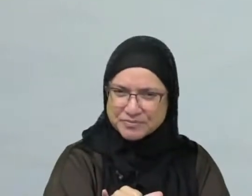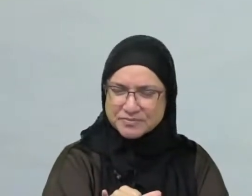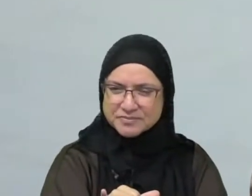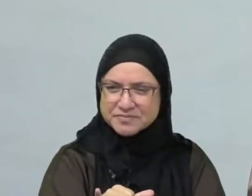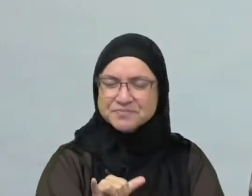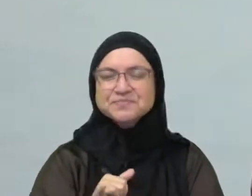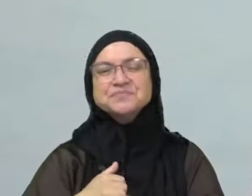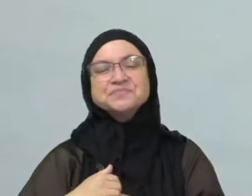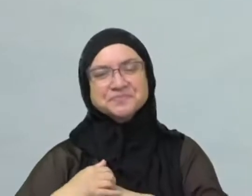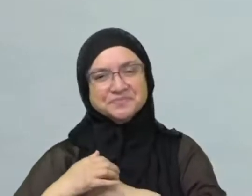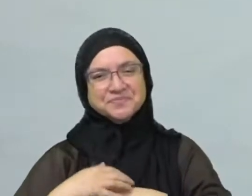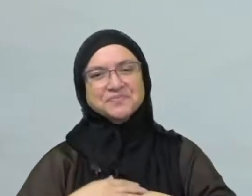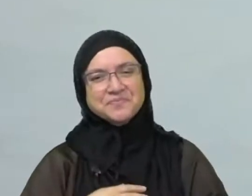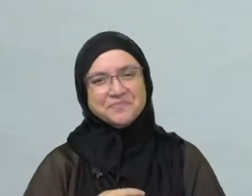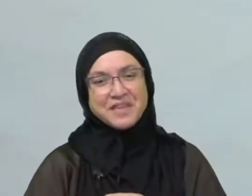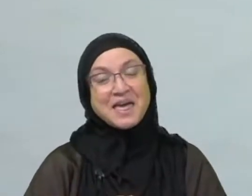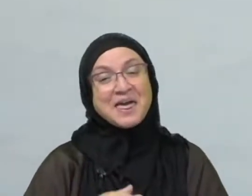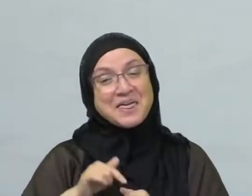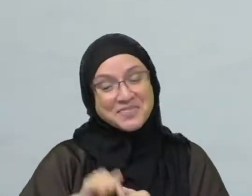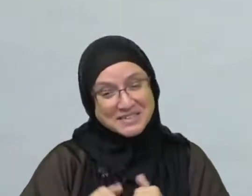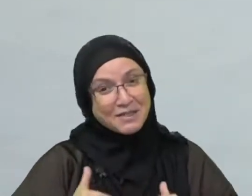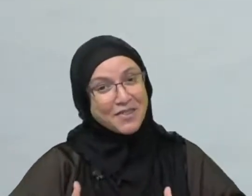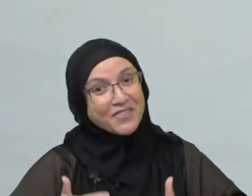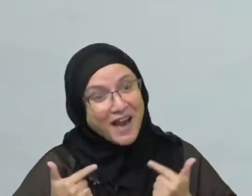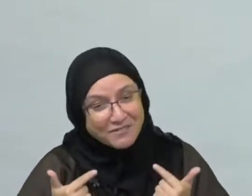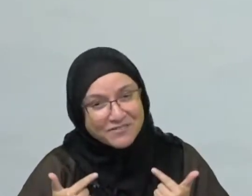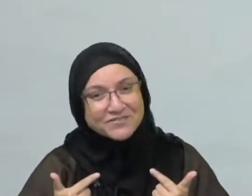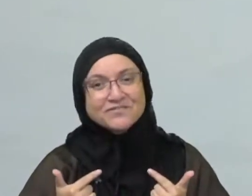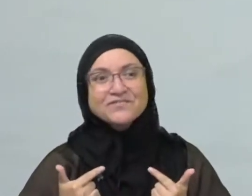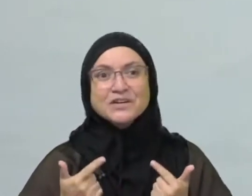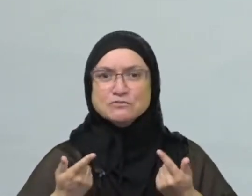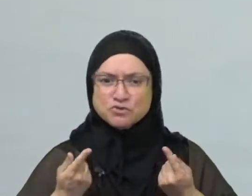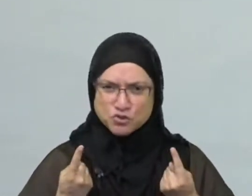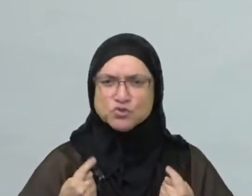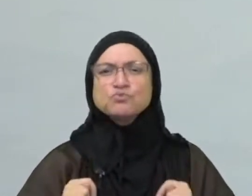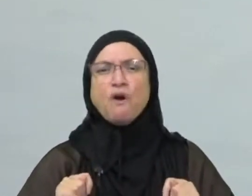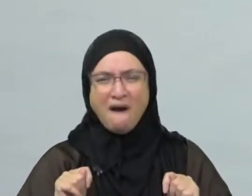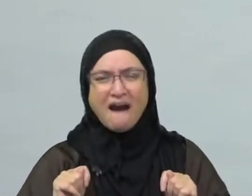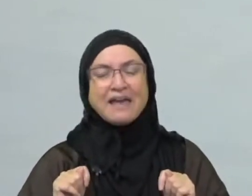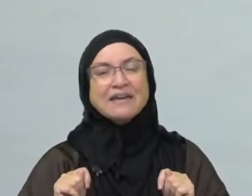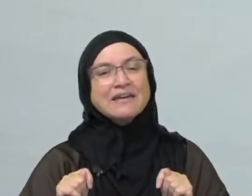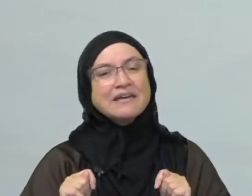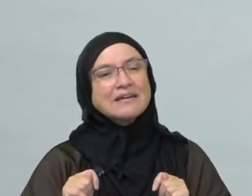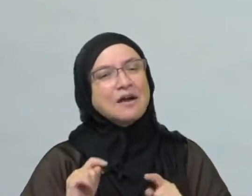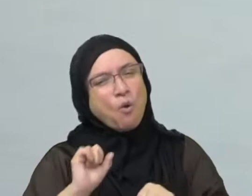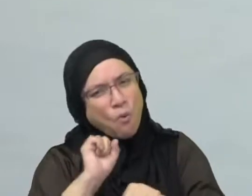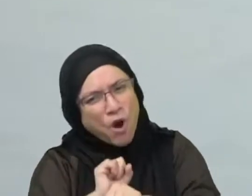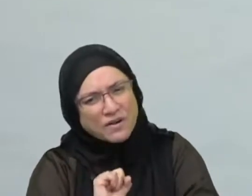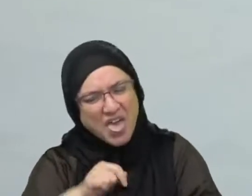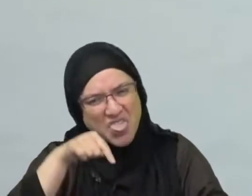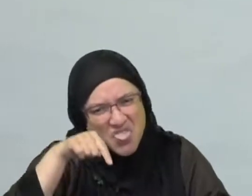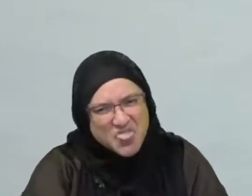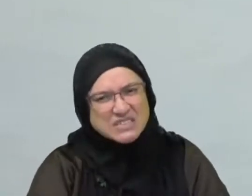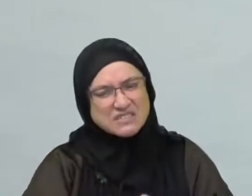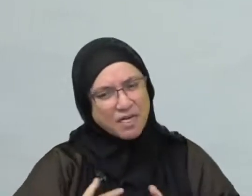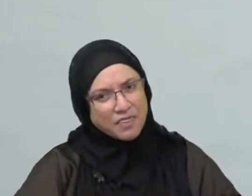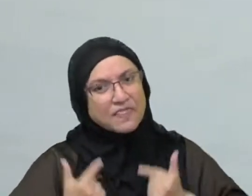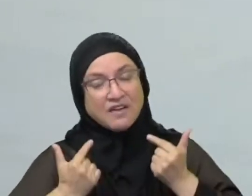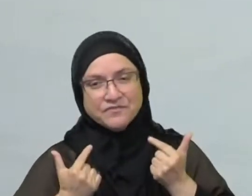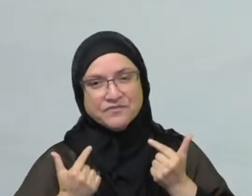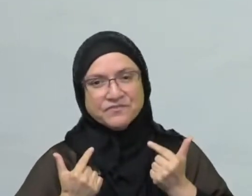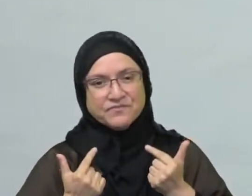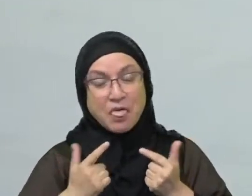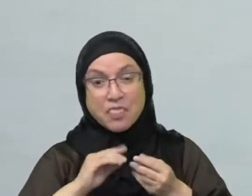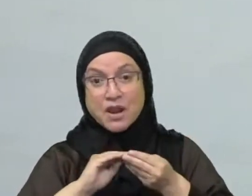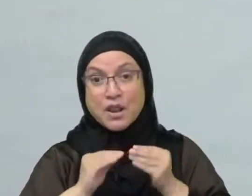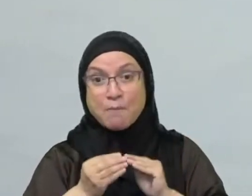life as individuals or as a community through hardships, the number one ingredient, the number one component